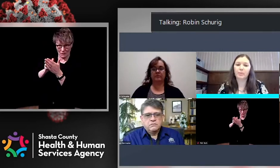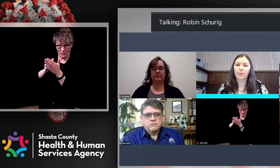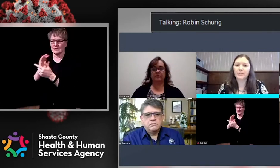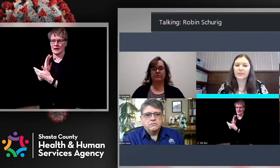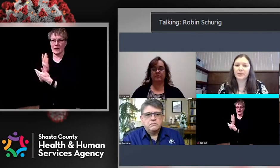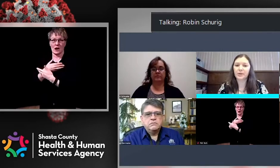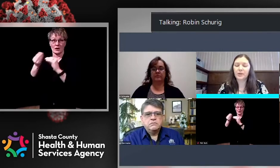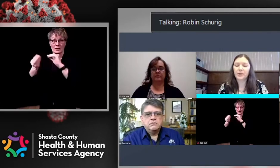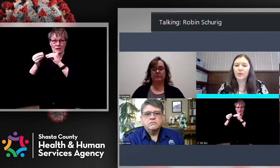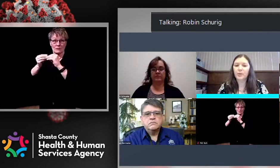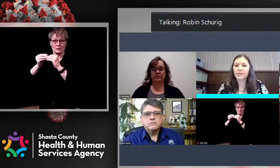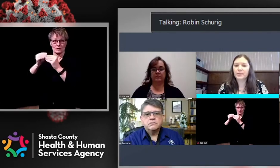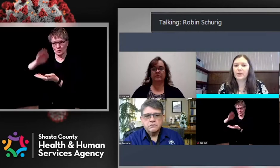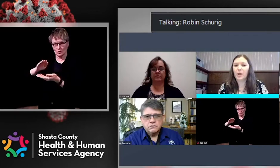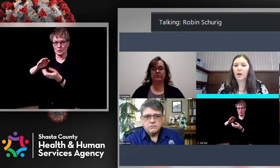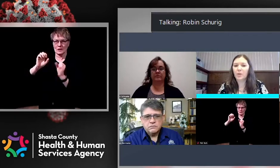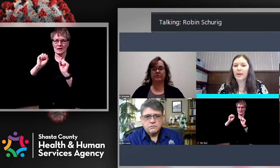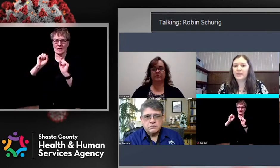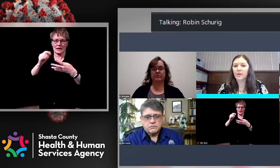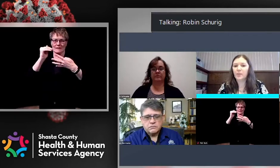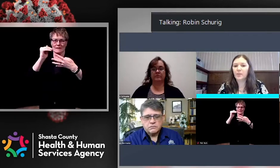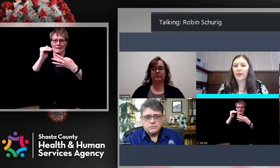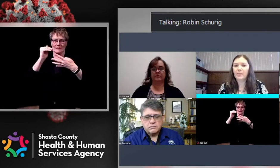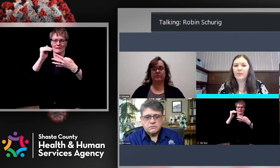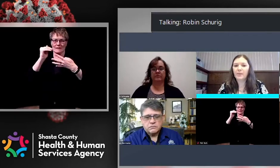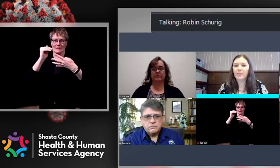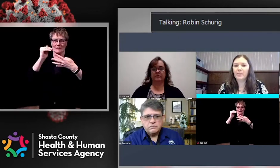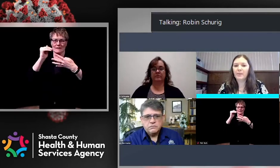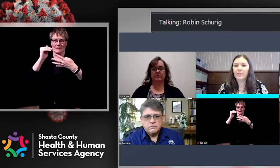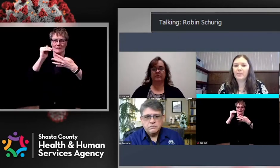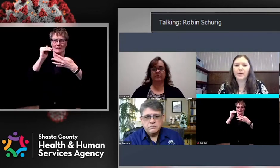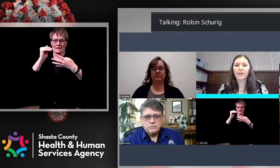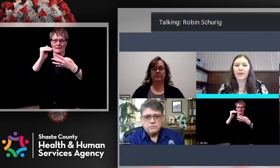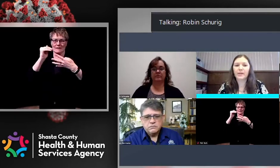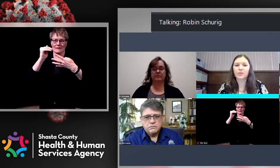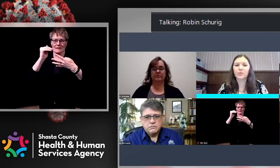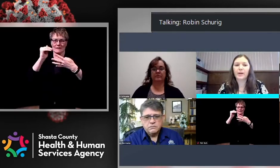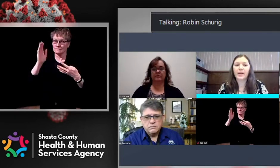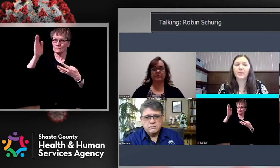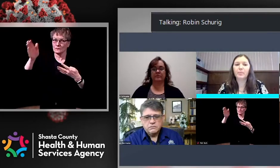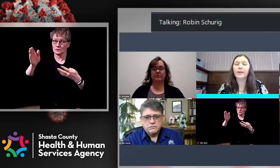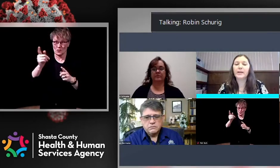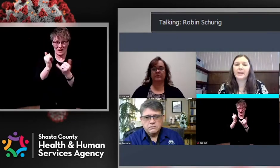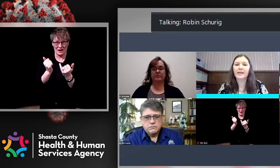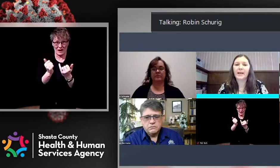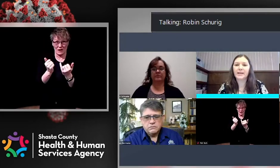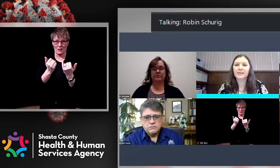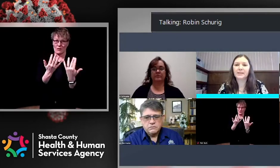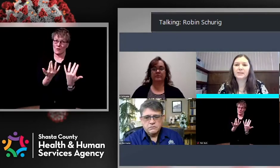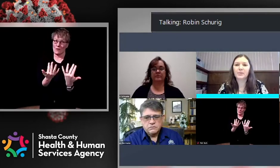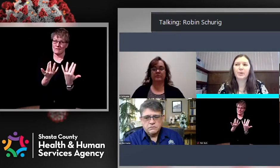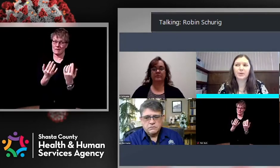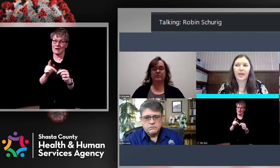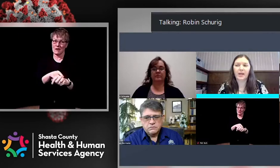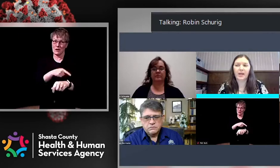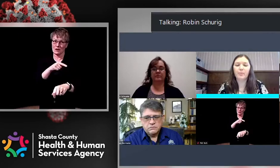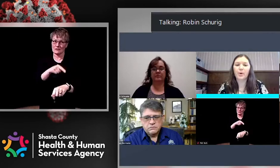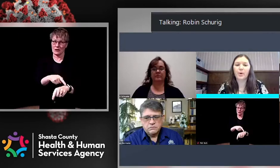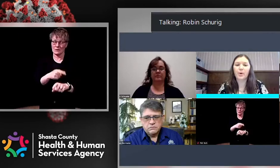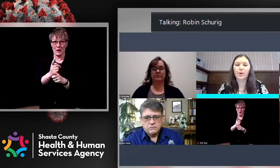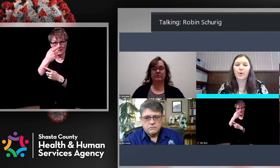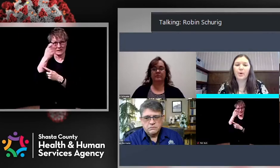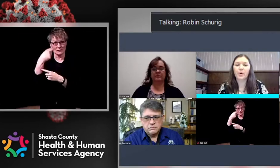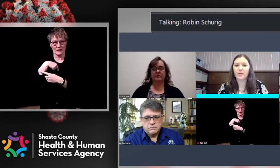us get out of the purple tier. We're still a long ways away from that point, as our current case rate is 29.9 cases per